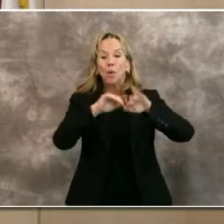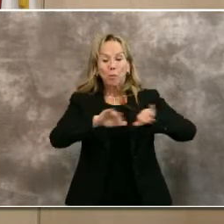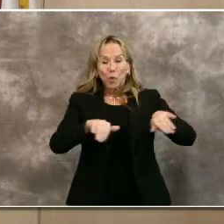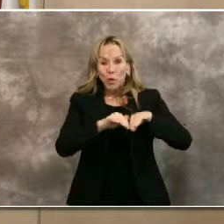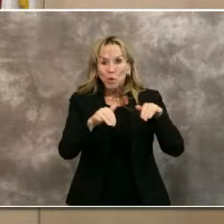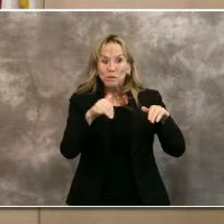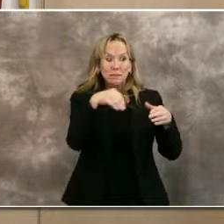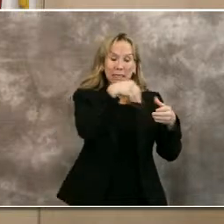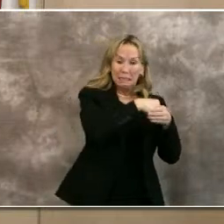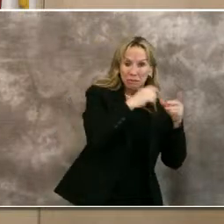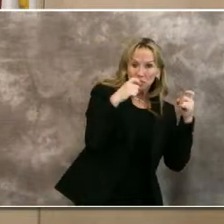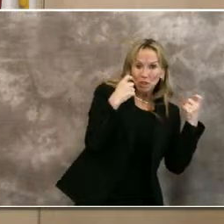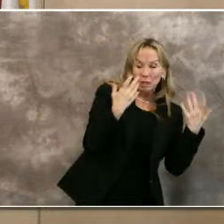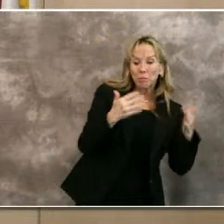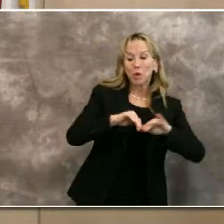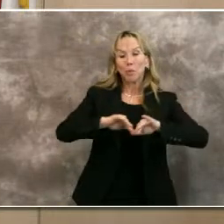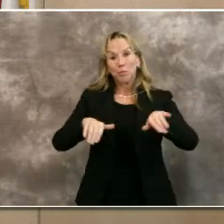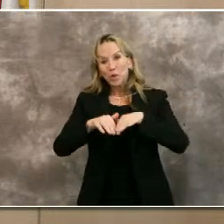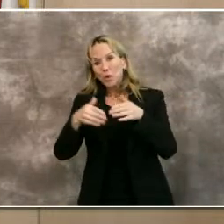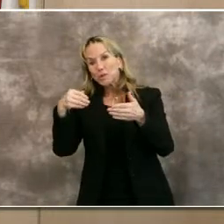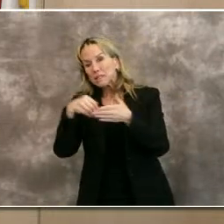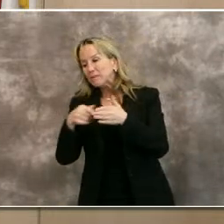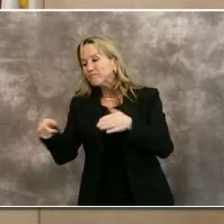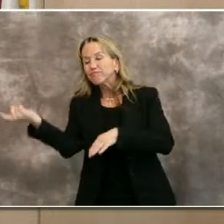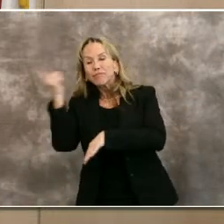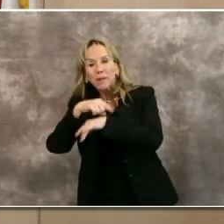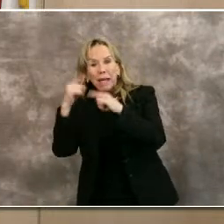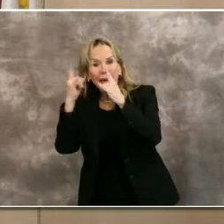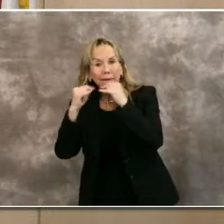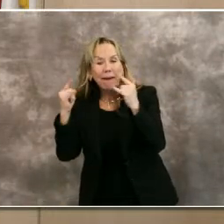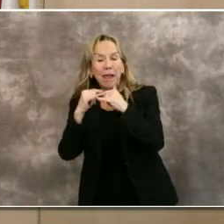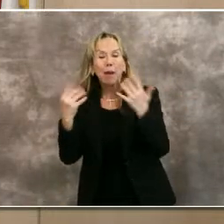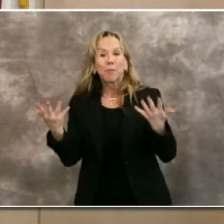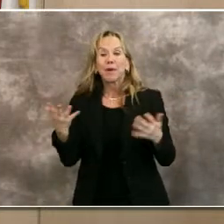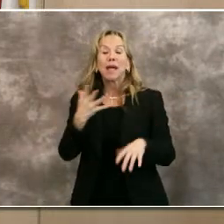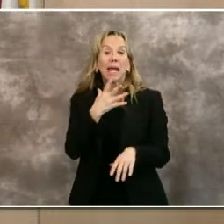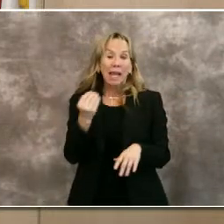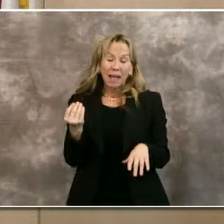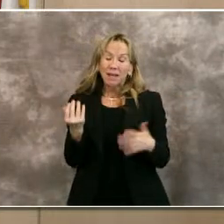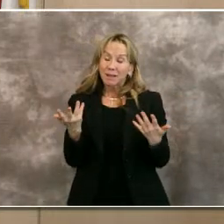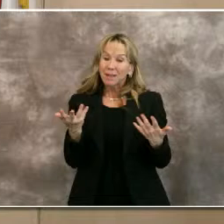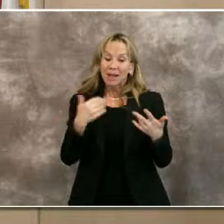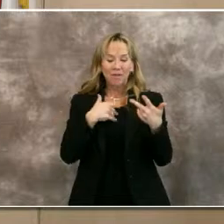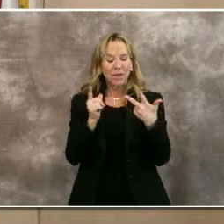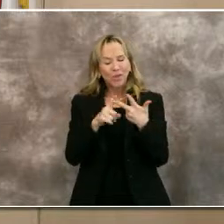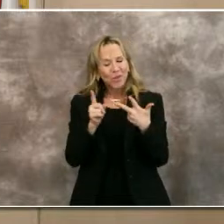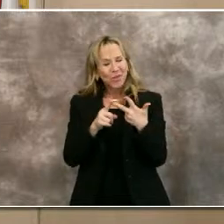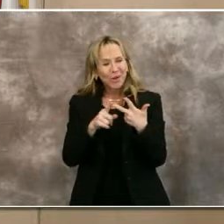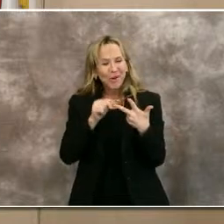gyms, pools are in day camps, and there, again, is a third